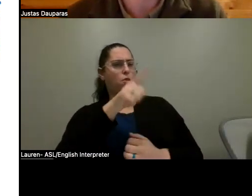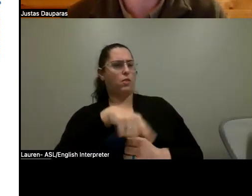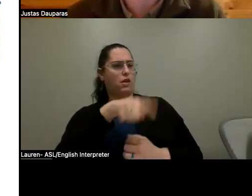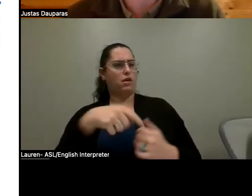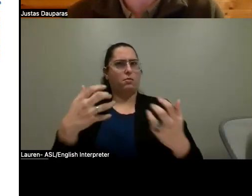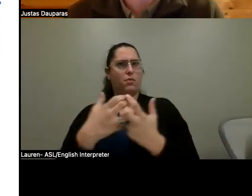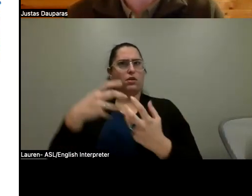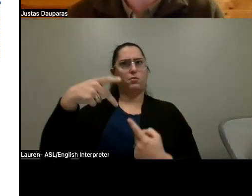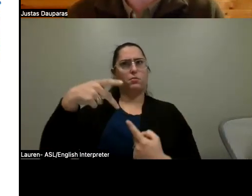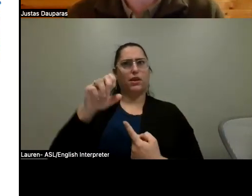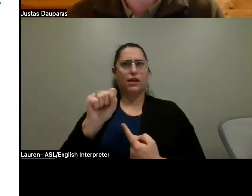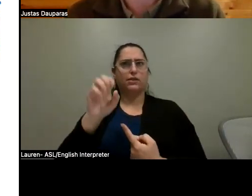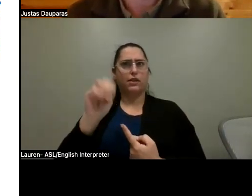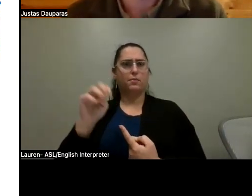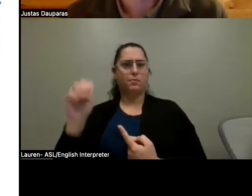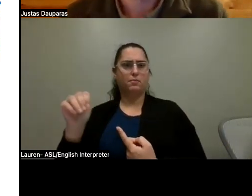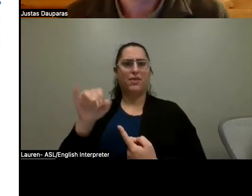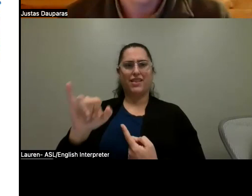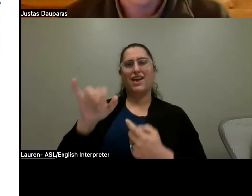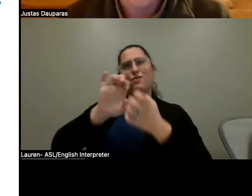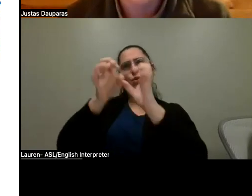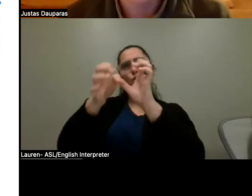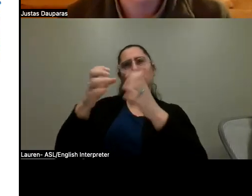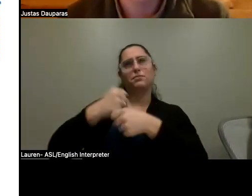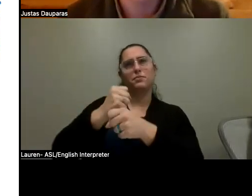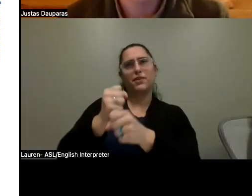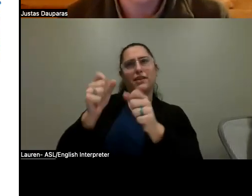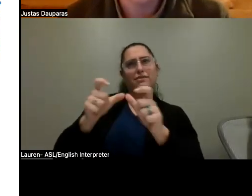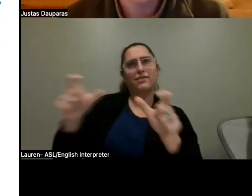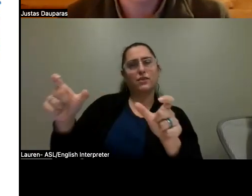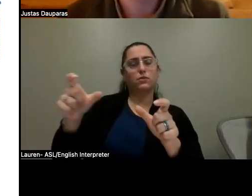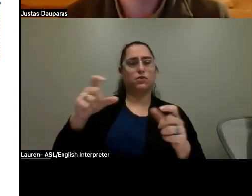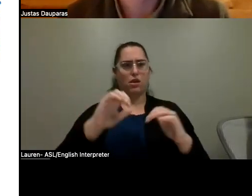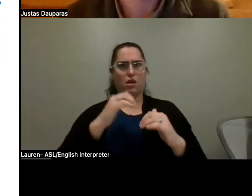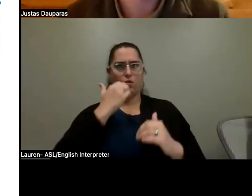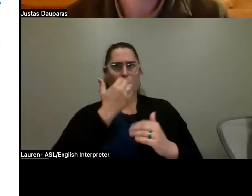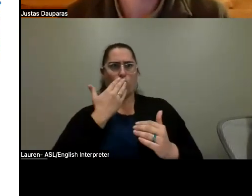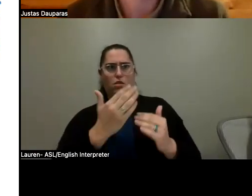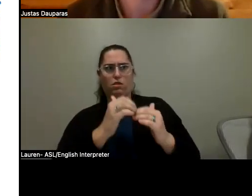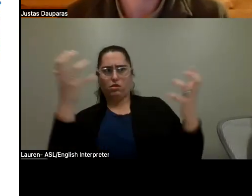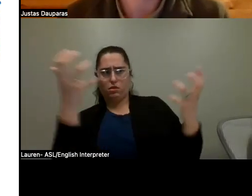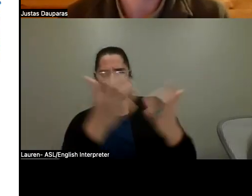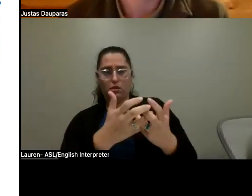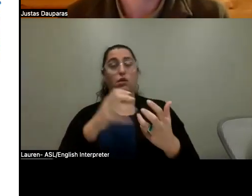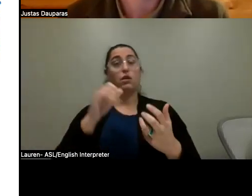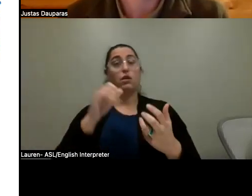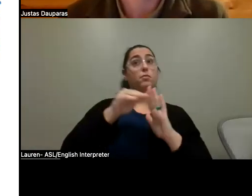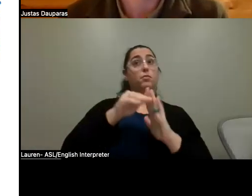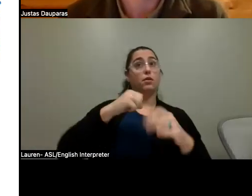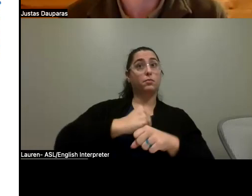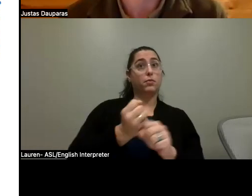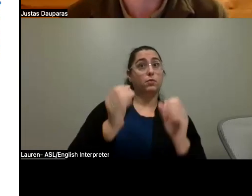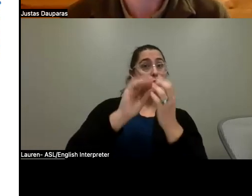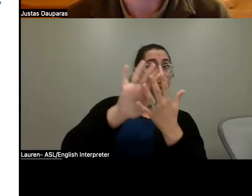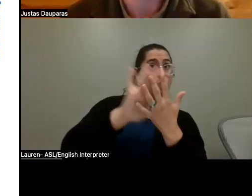so evolutionary generated similar sequences, that the model with more noise generates sequences that are more similar to